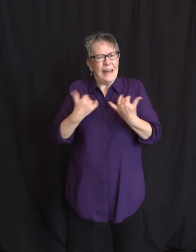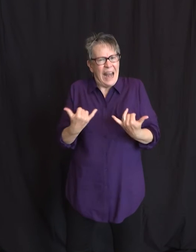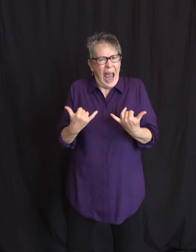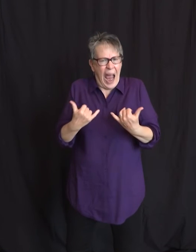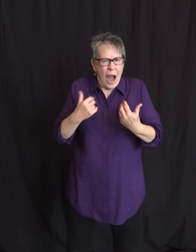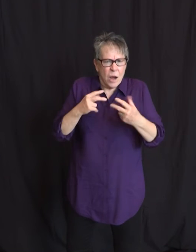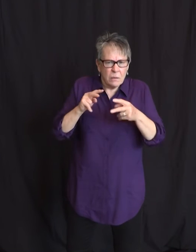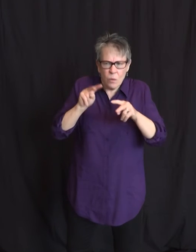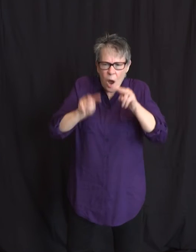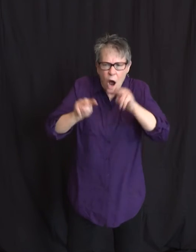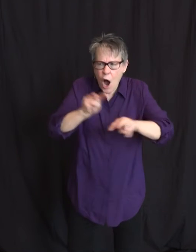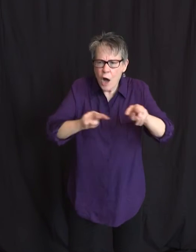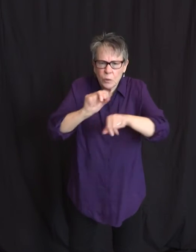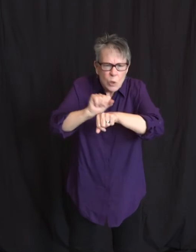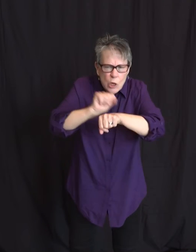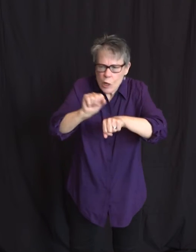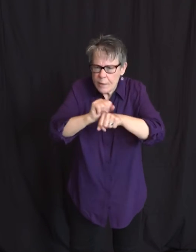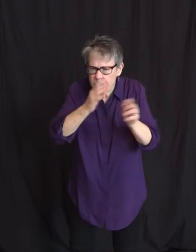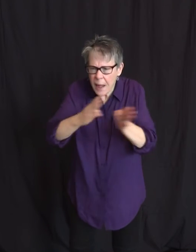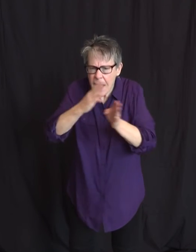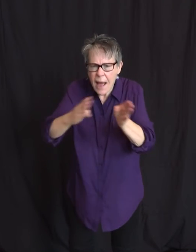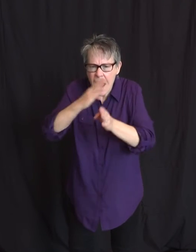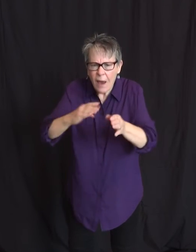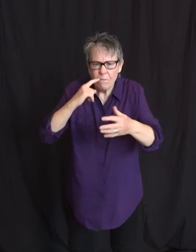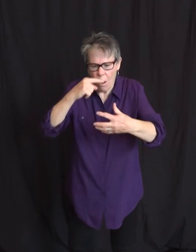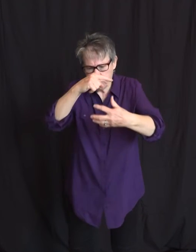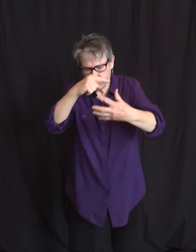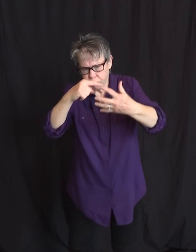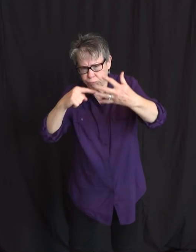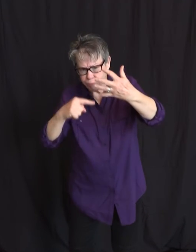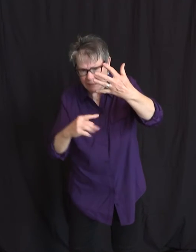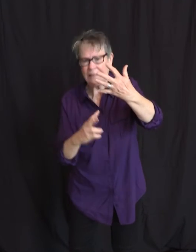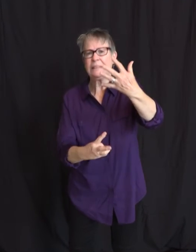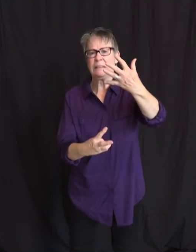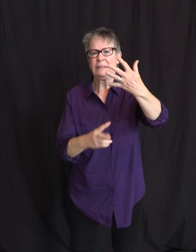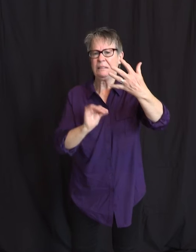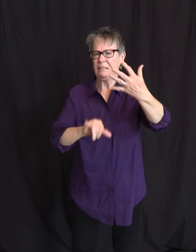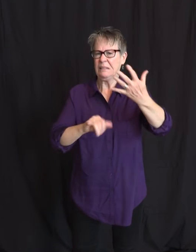of how we're going to see adding new rigor standards,